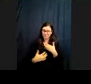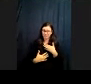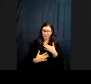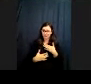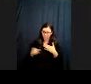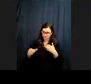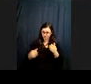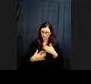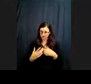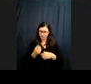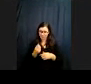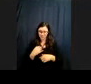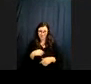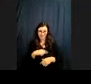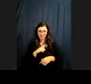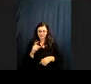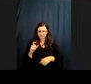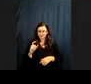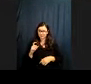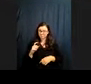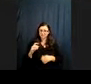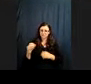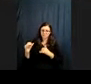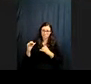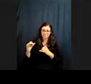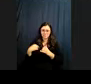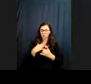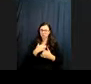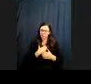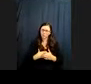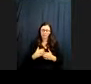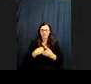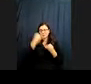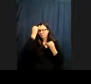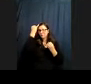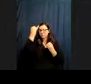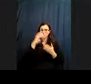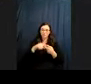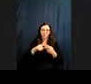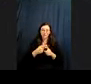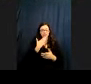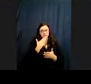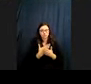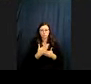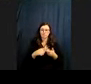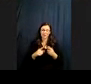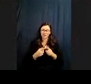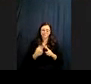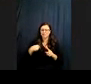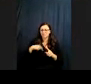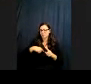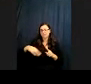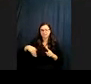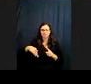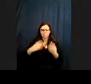us? We are hungry and we have imaginary friends, good ones. We haven't come yet to the